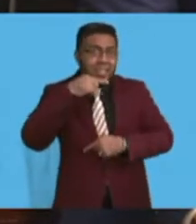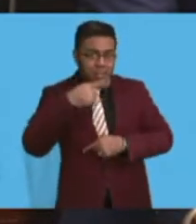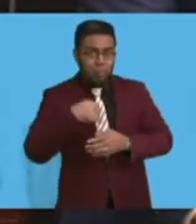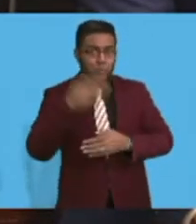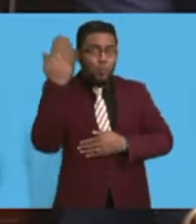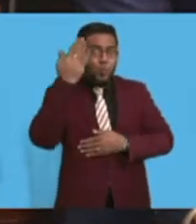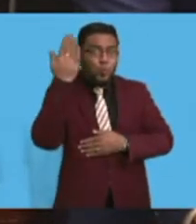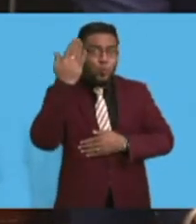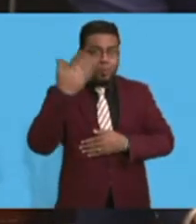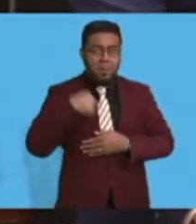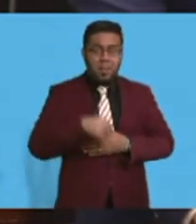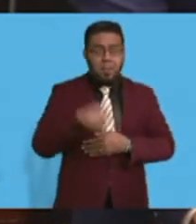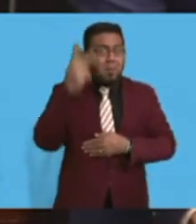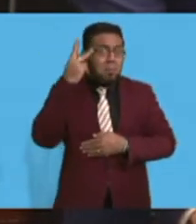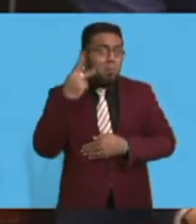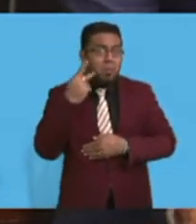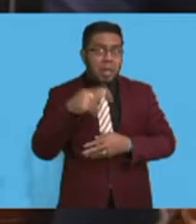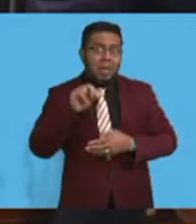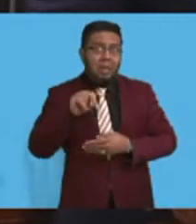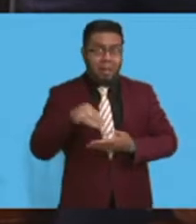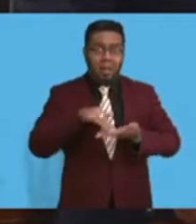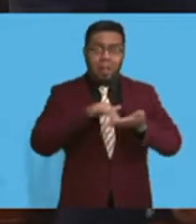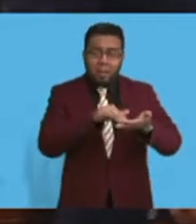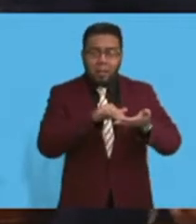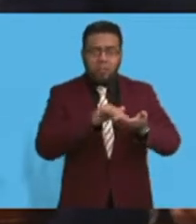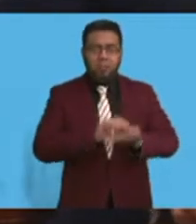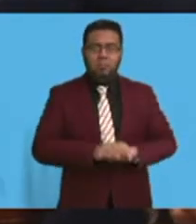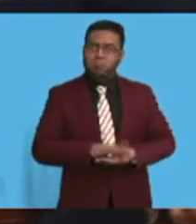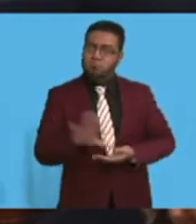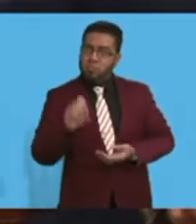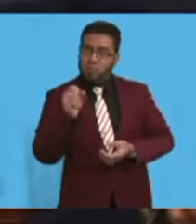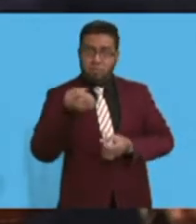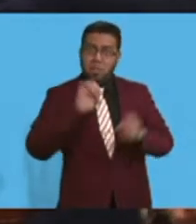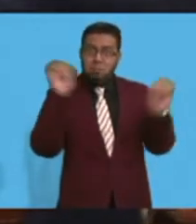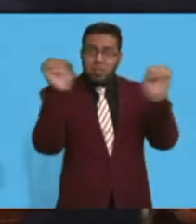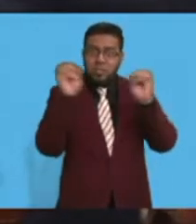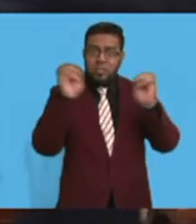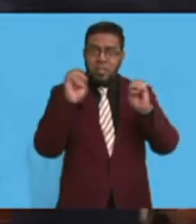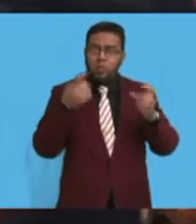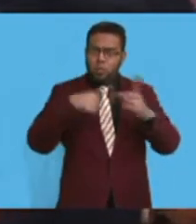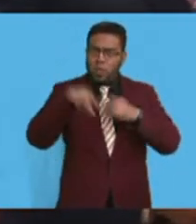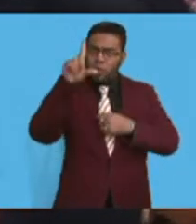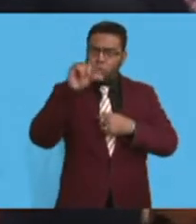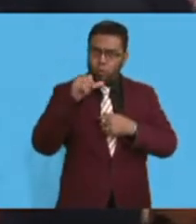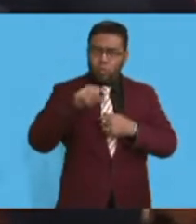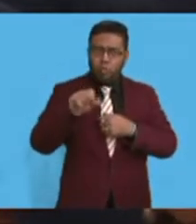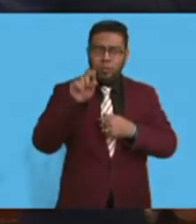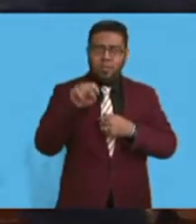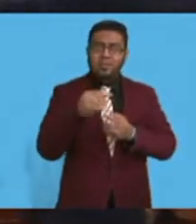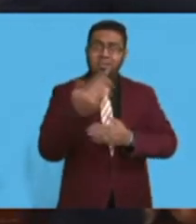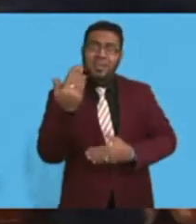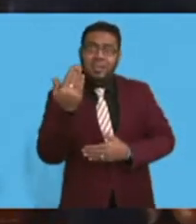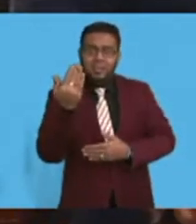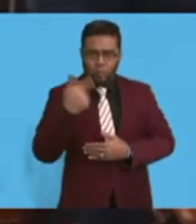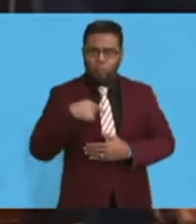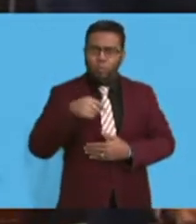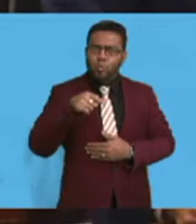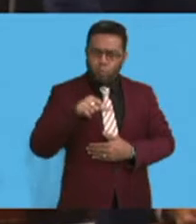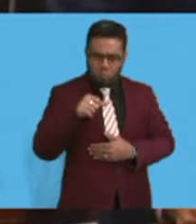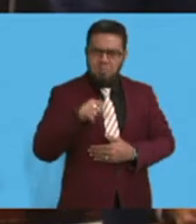such as a parent, is in need of help, or you have another sort of family emergency, you can use these days to be there for your